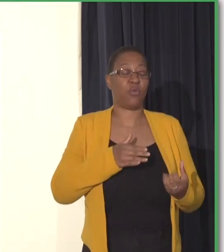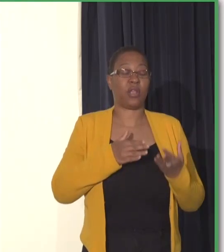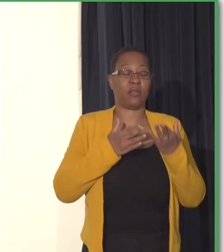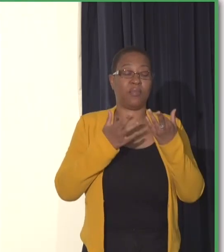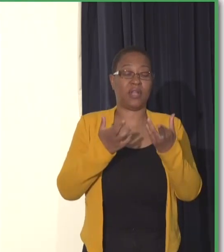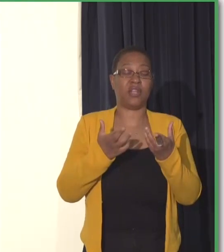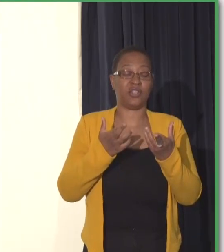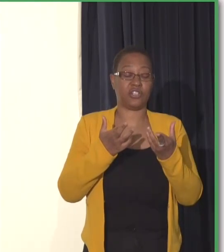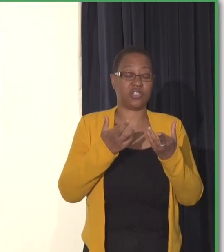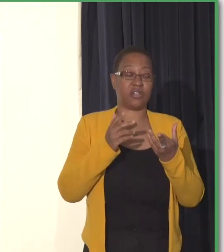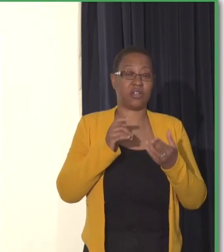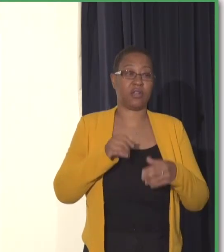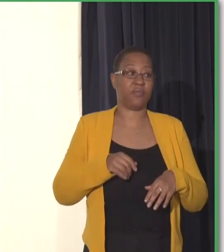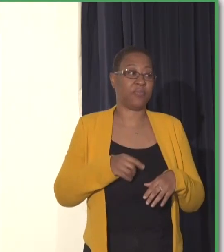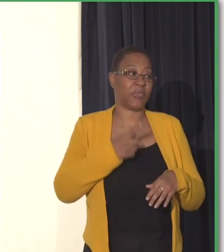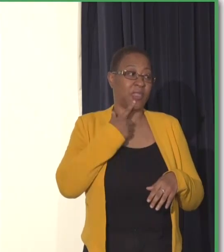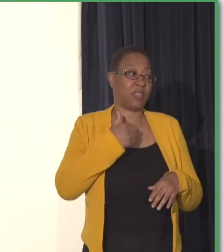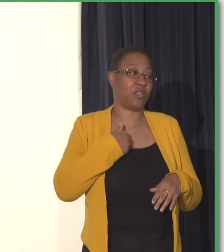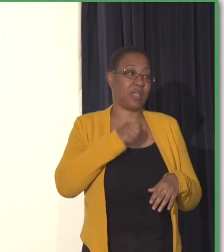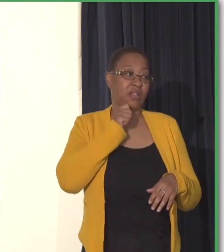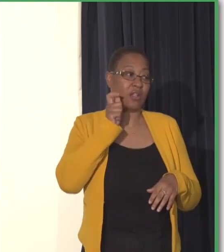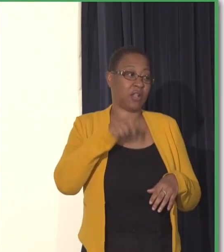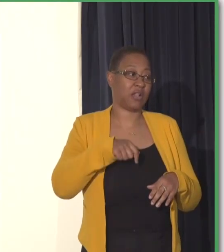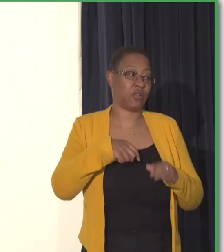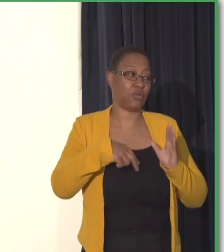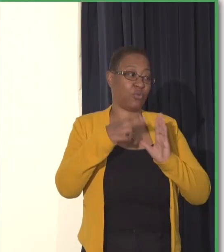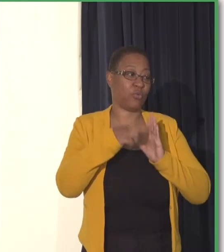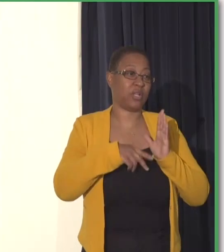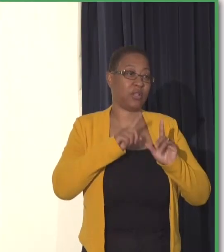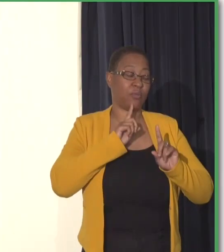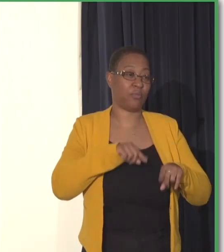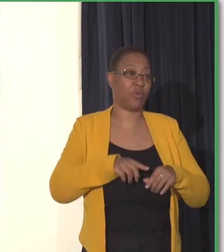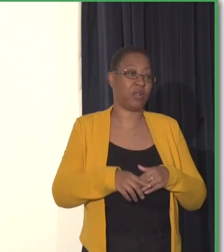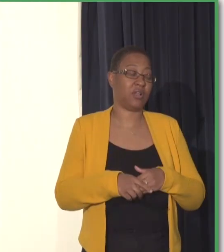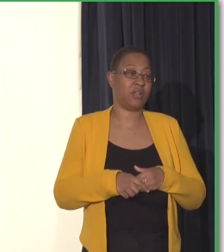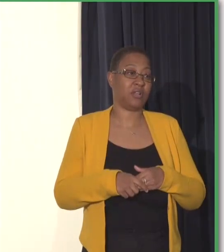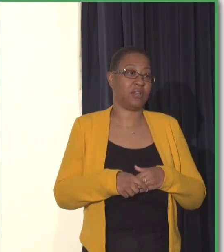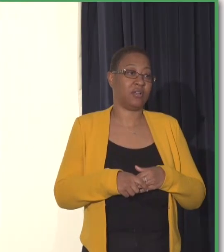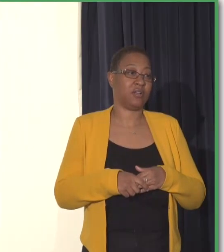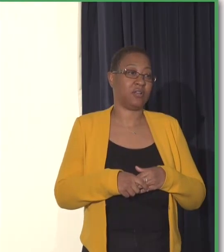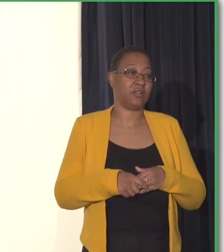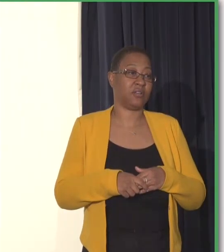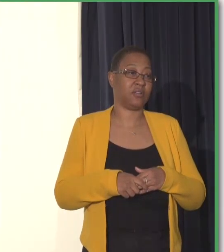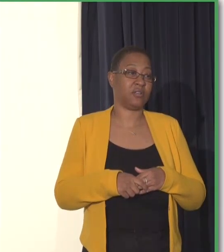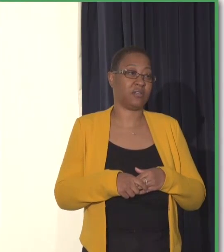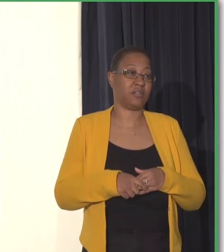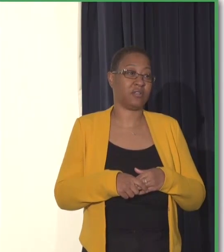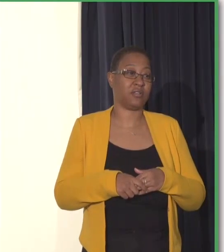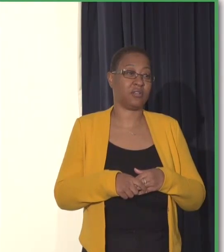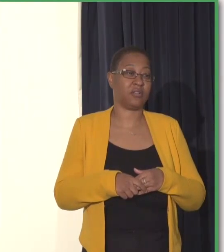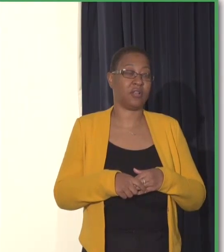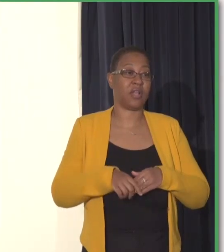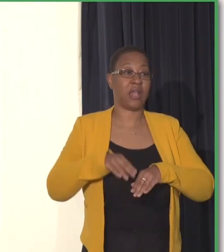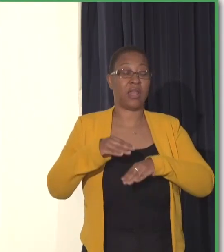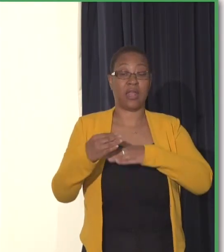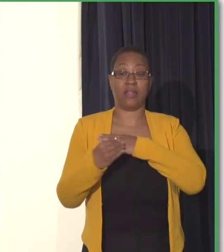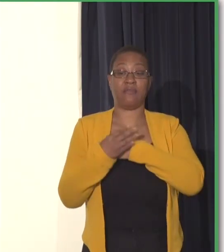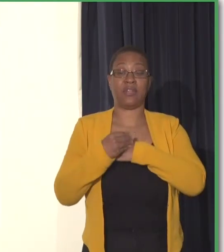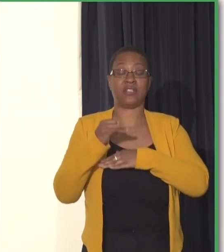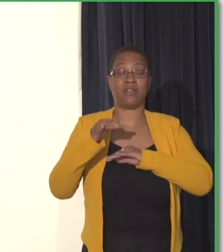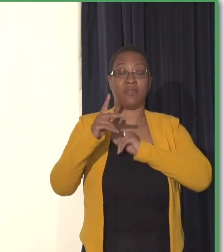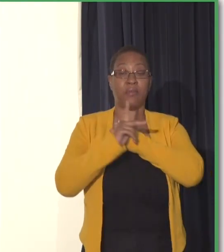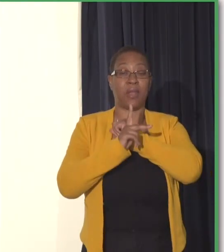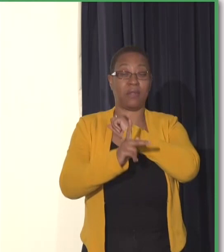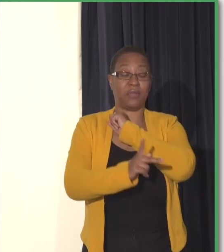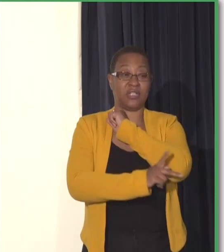the. Okay, I was told I didn't have to read the report. It's in the packet. On the advice of the